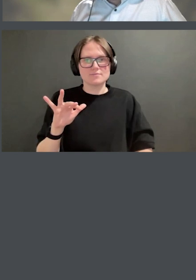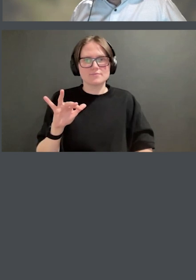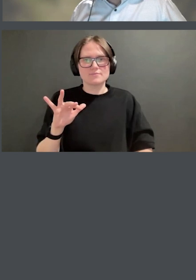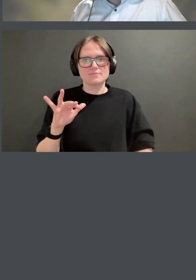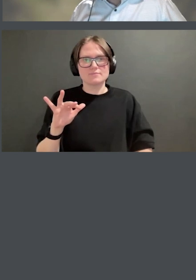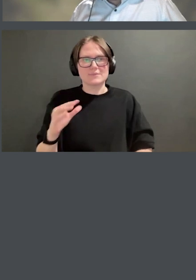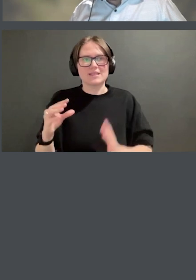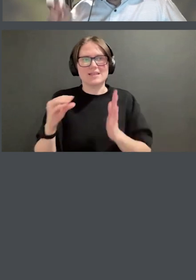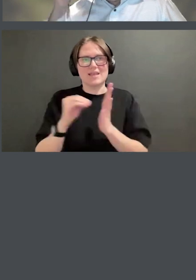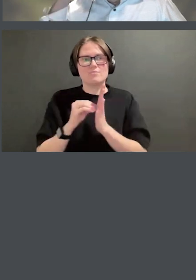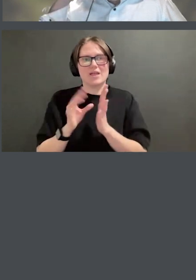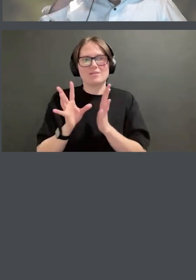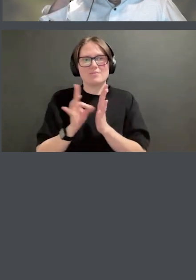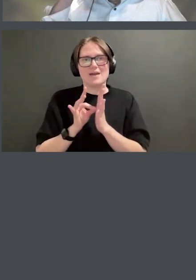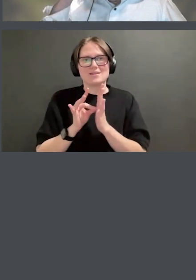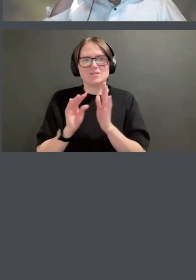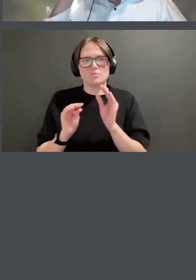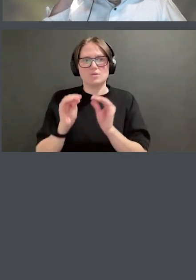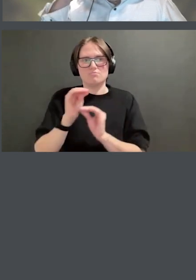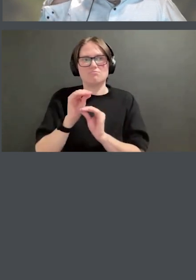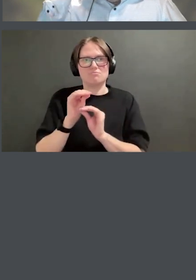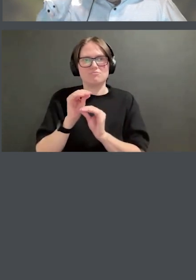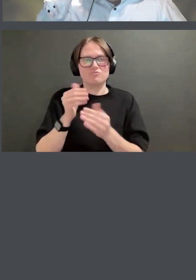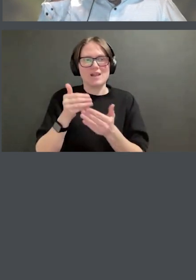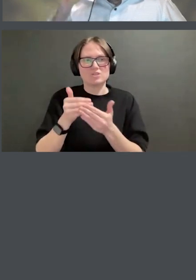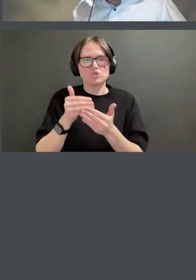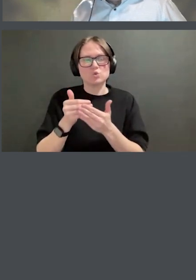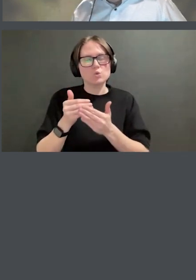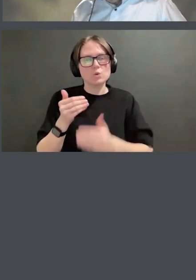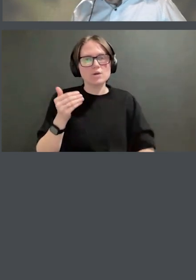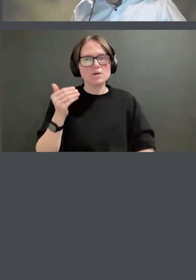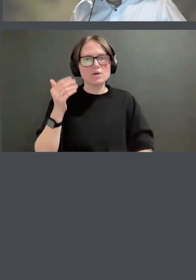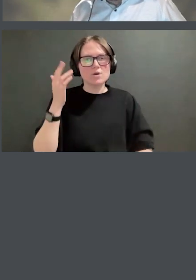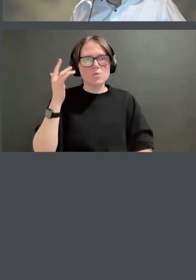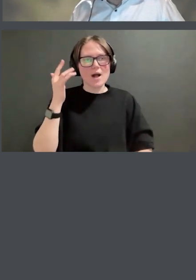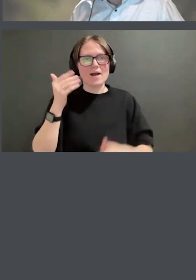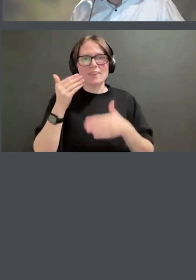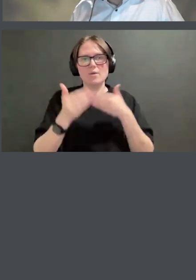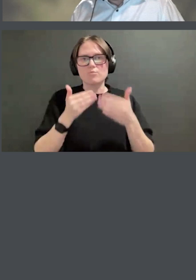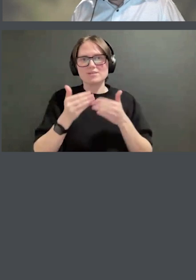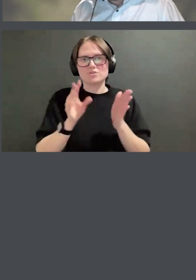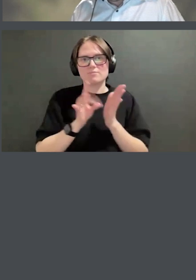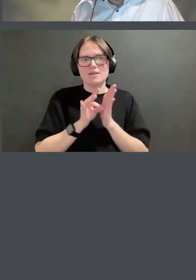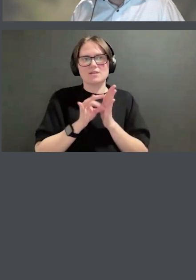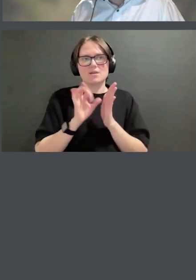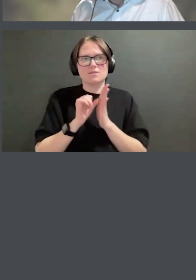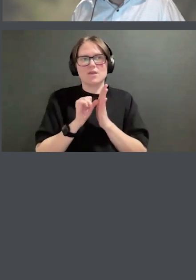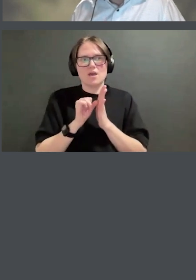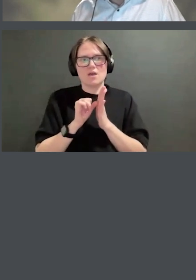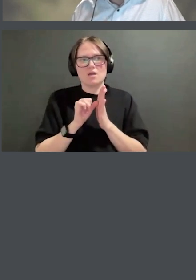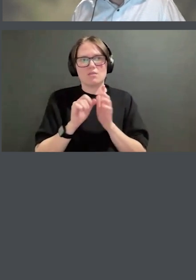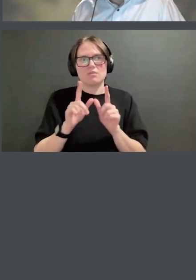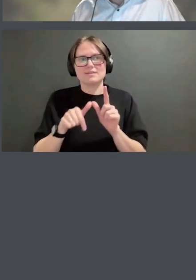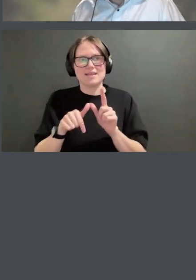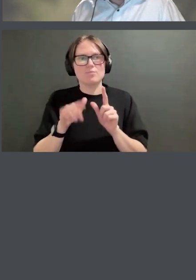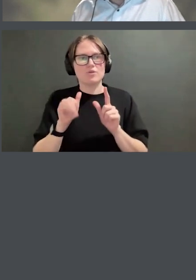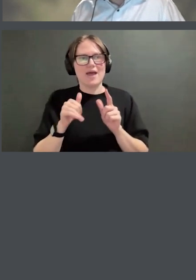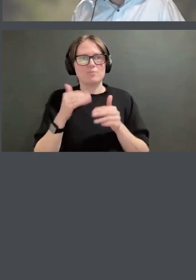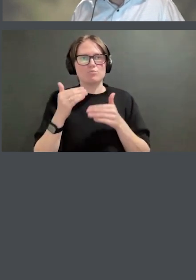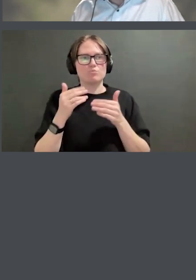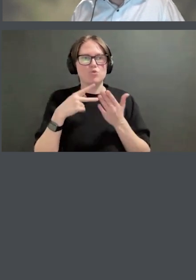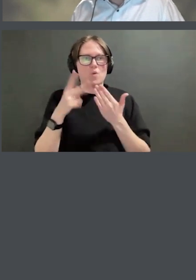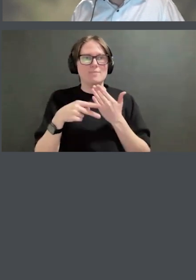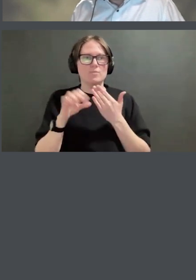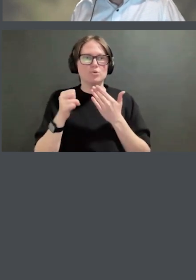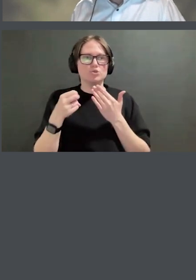implanted magnet next to, because the processor magnet could disable the programmable shunt,